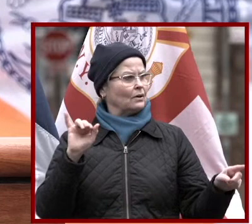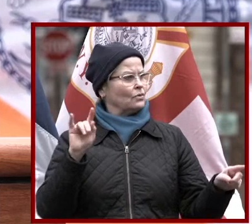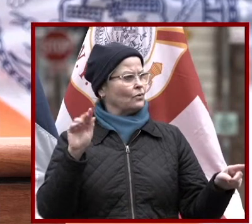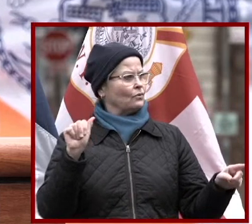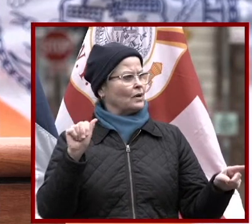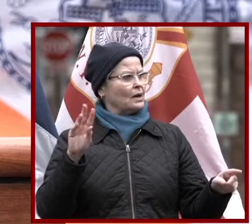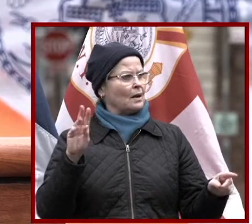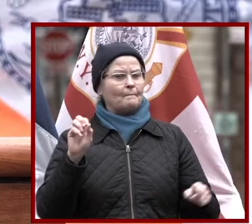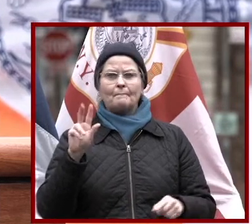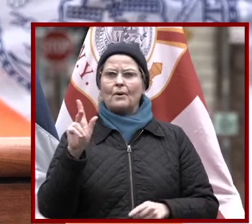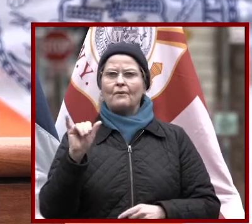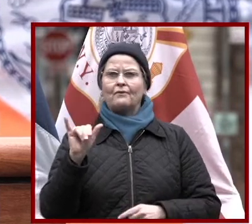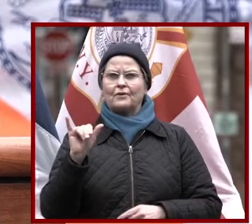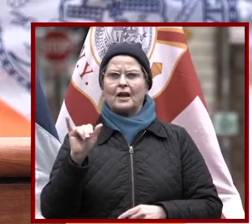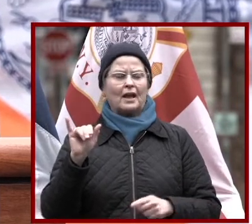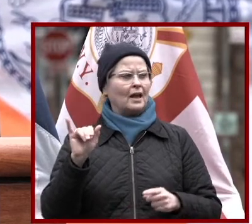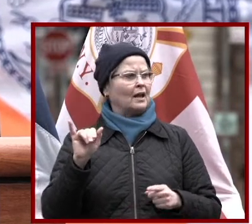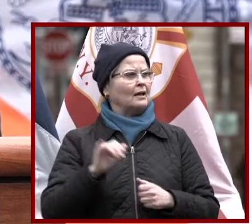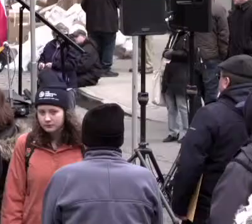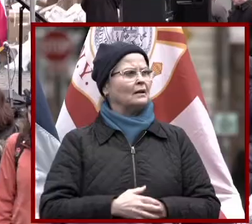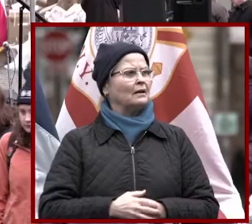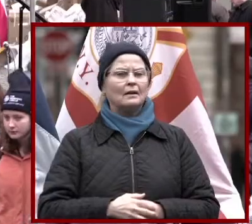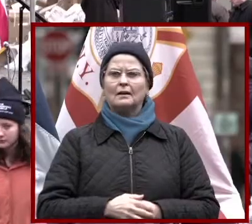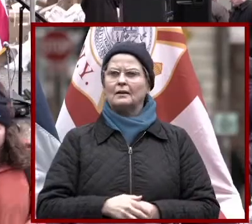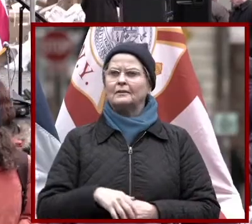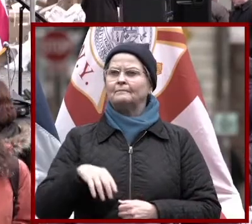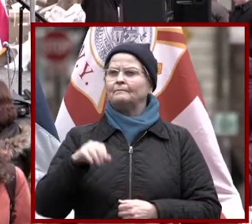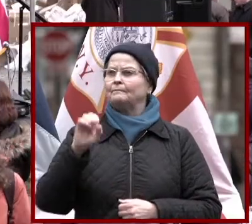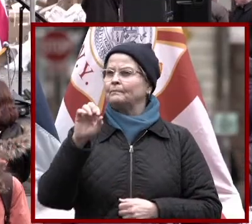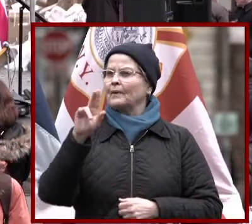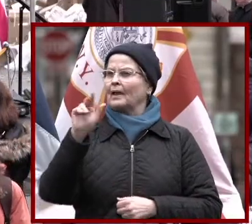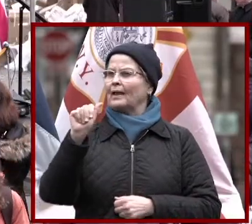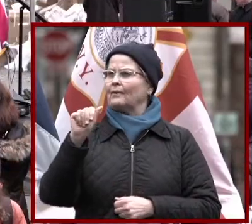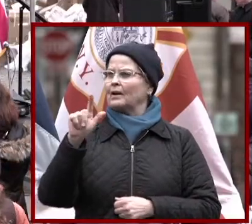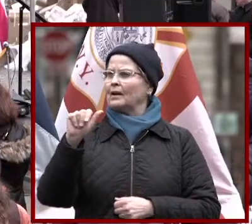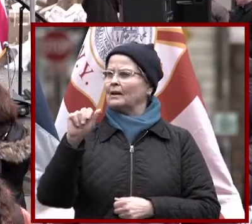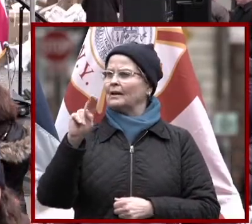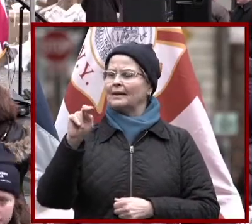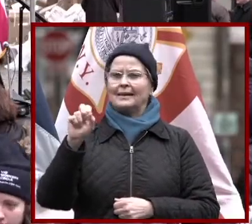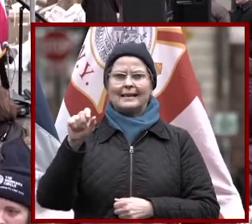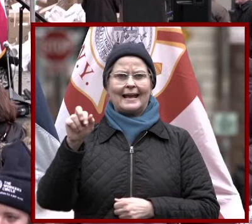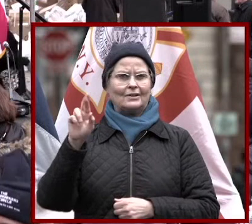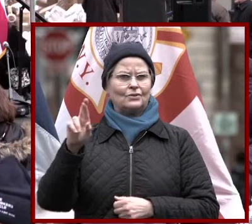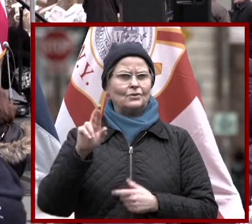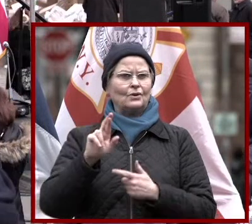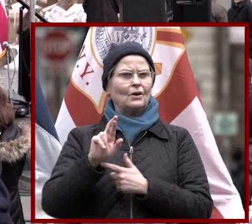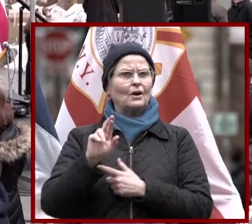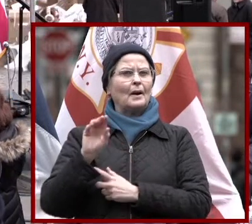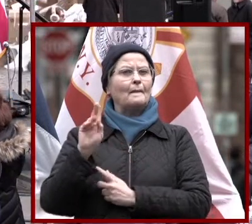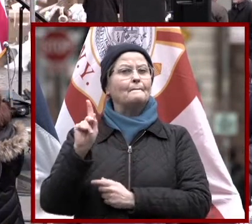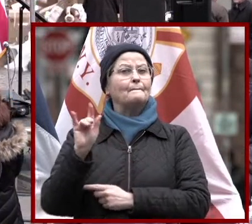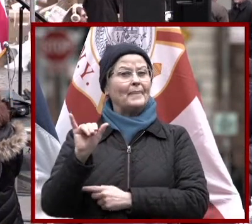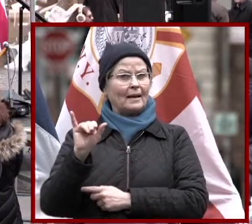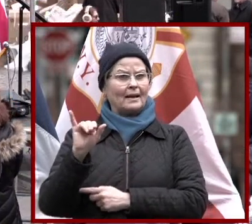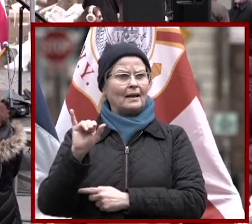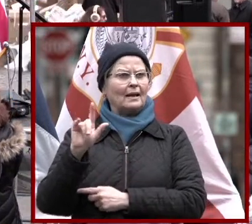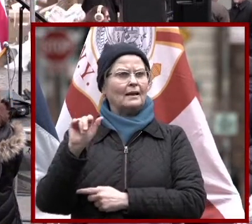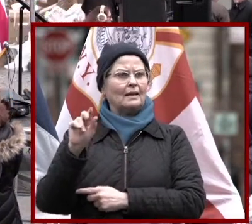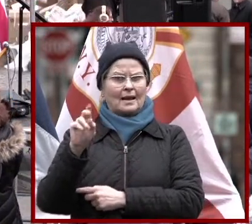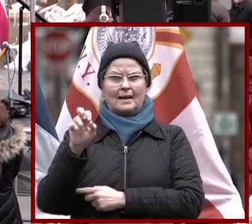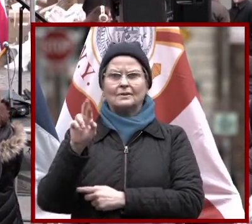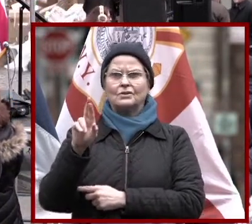for Nettie Driansky. Erica Lansner, Gabby Lansner, and Phyllis